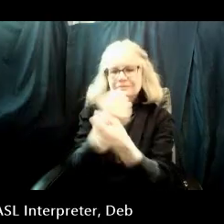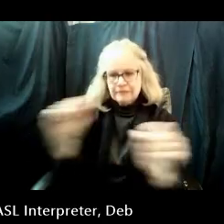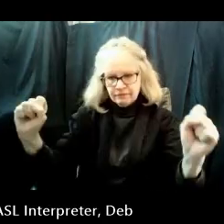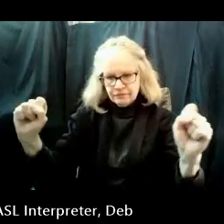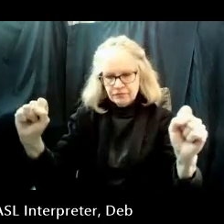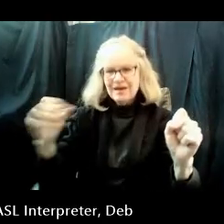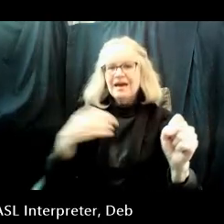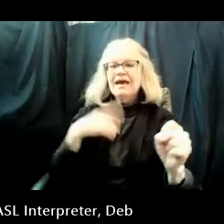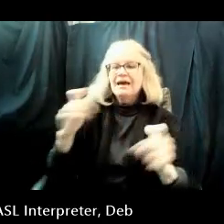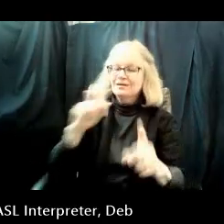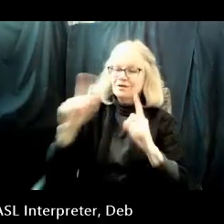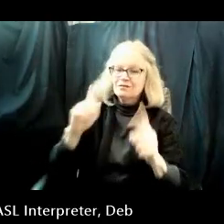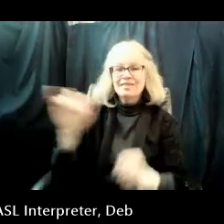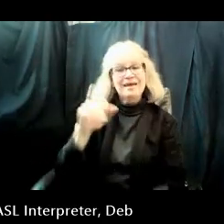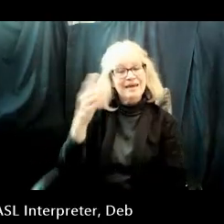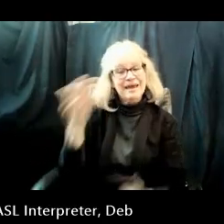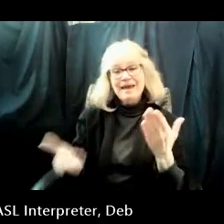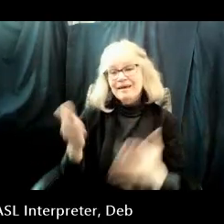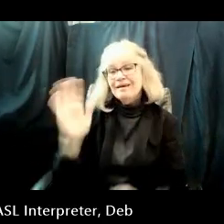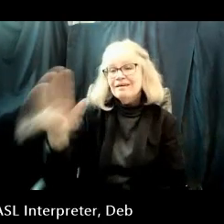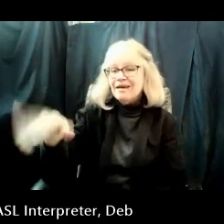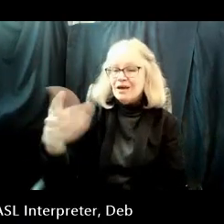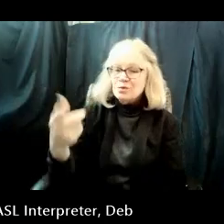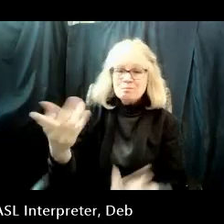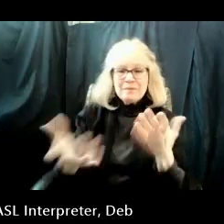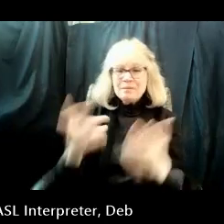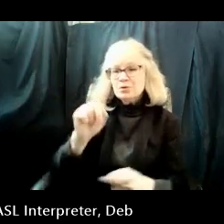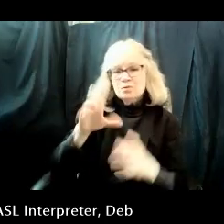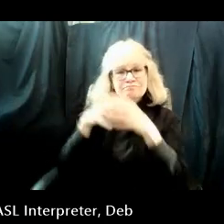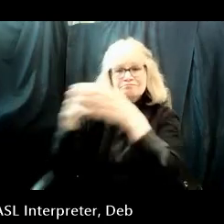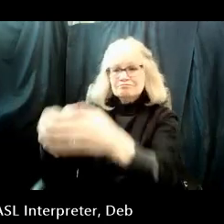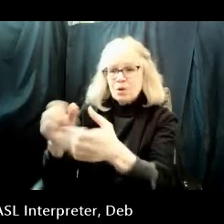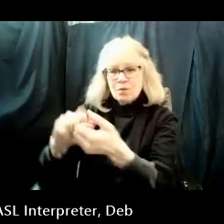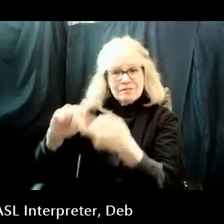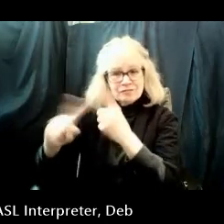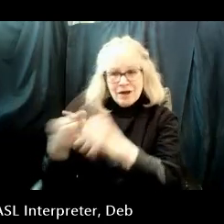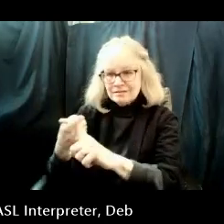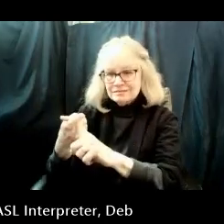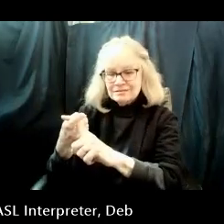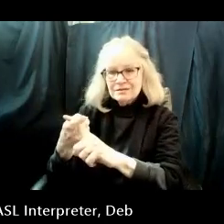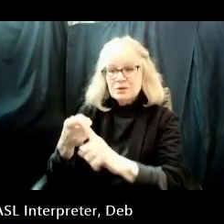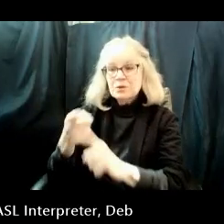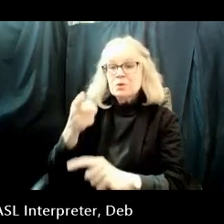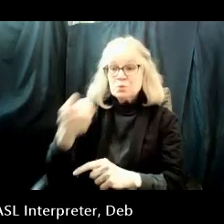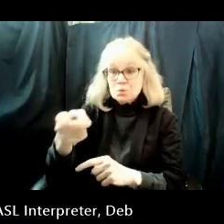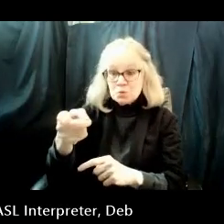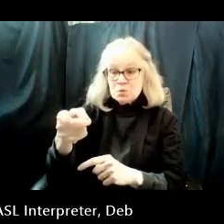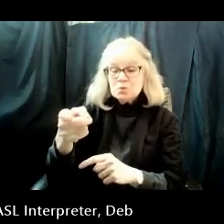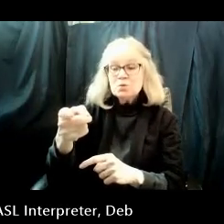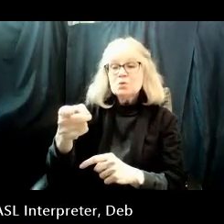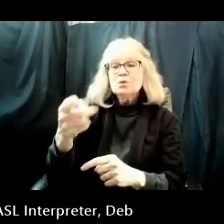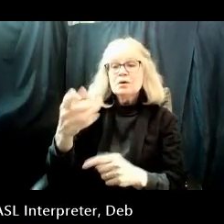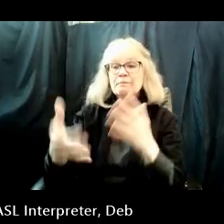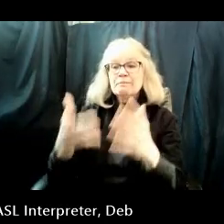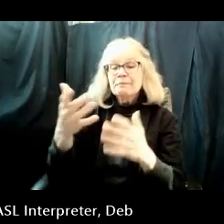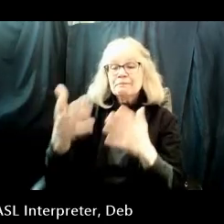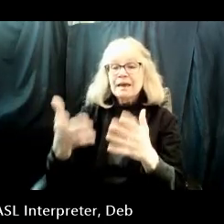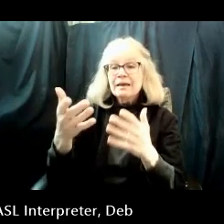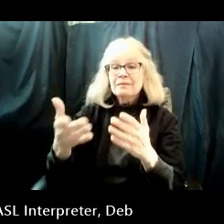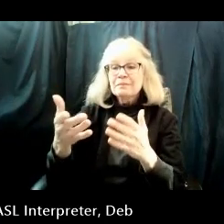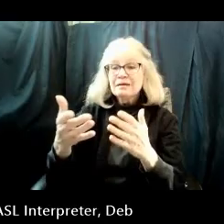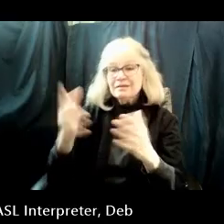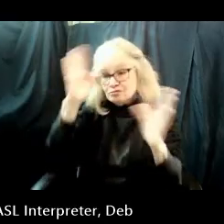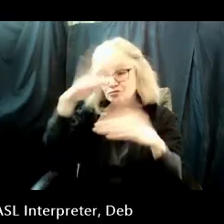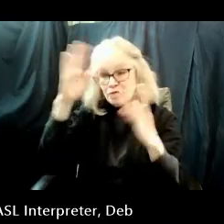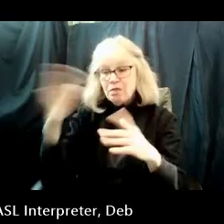with them like, hey, you might go somewhere and do things with your friends, and you might be the one that gets in